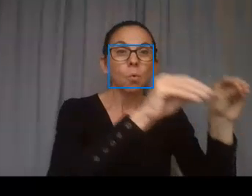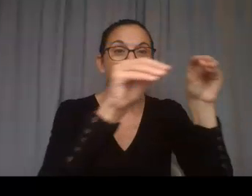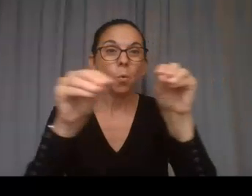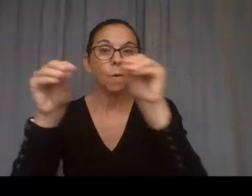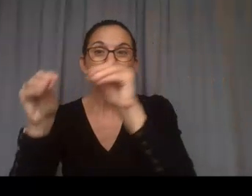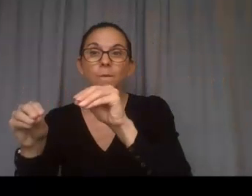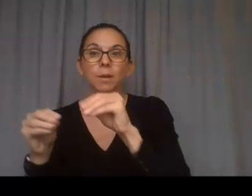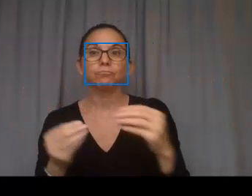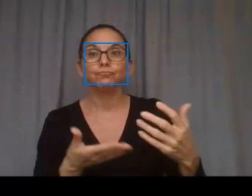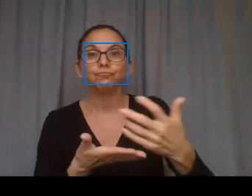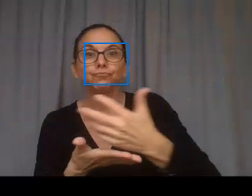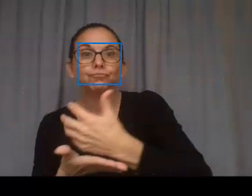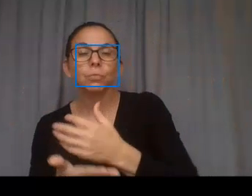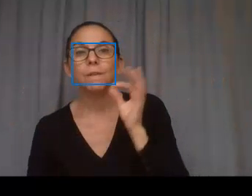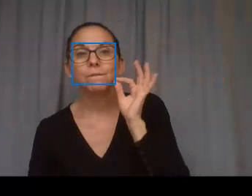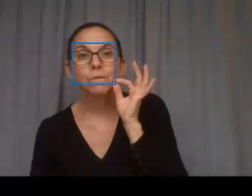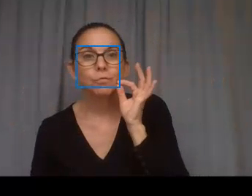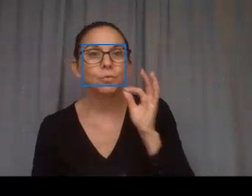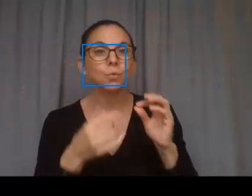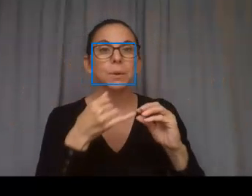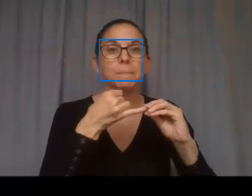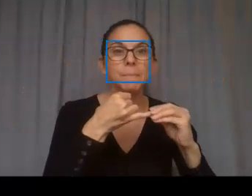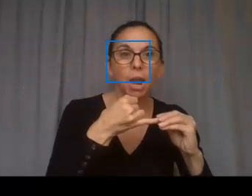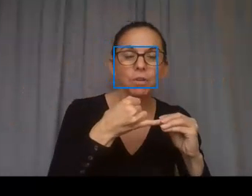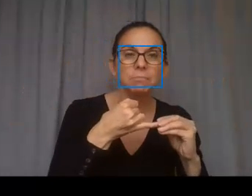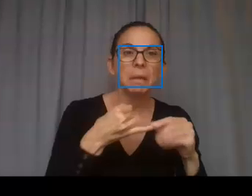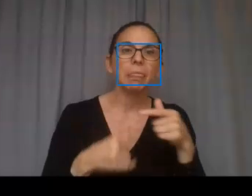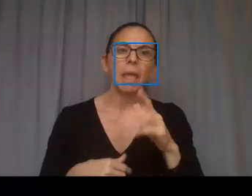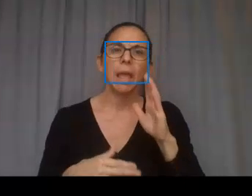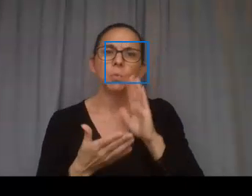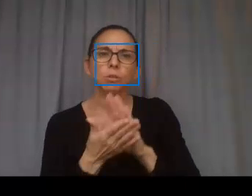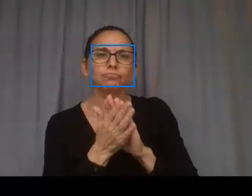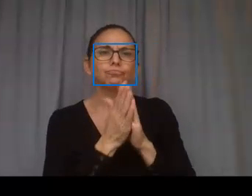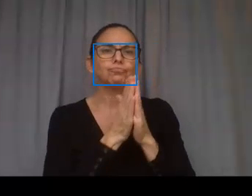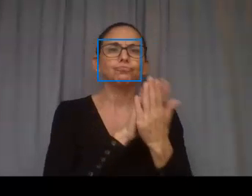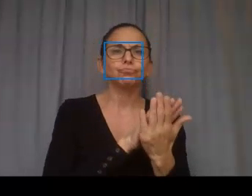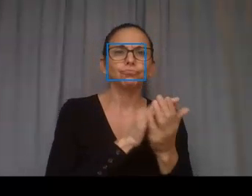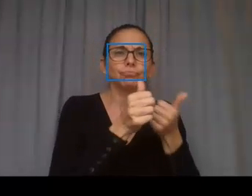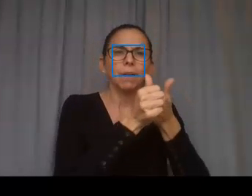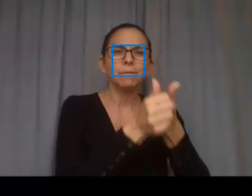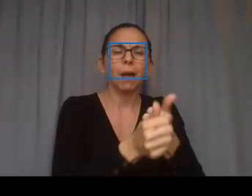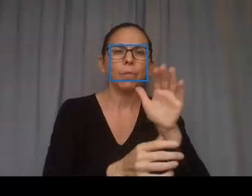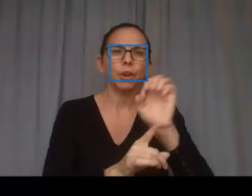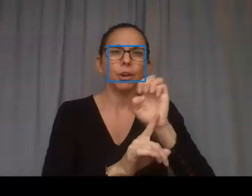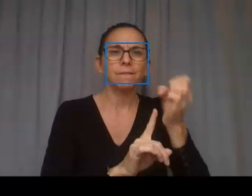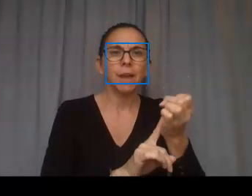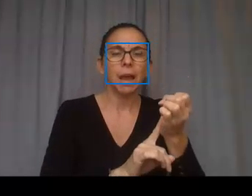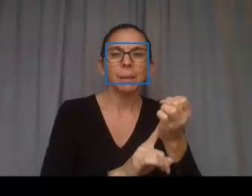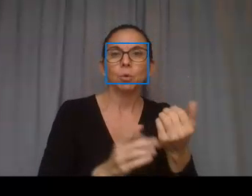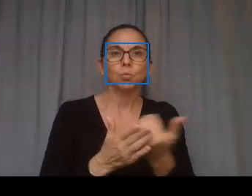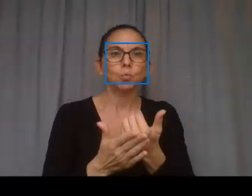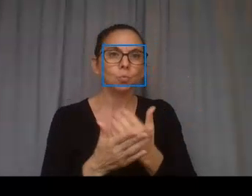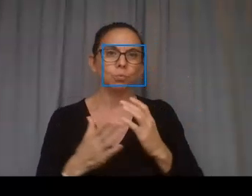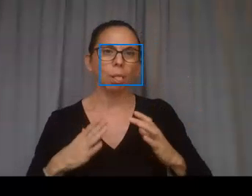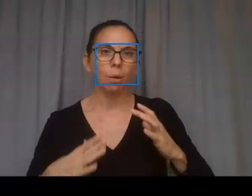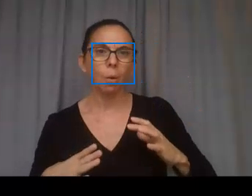fruits and berries. Early humans will adapt environment by devising new clothing, shaping simple tools, and we mean really simple